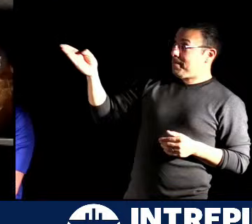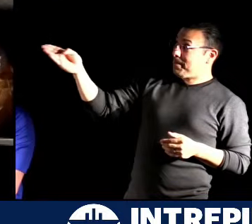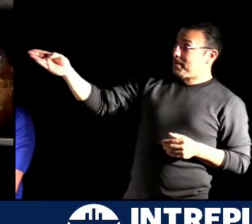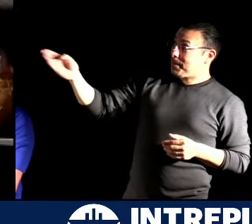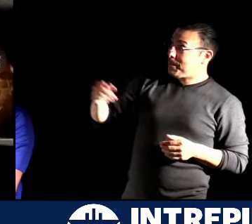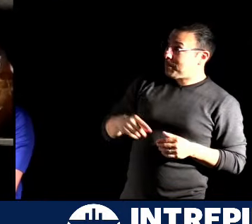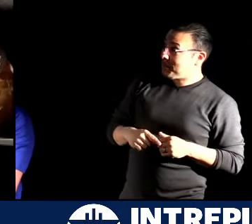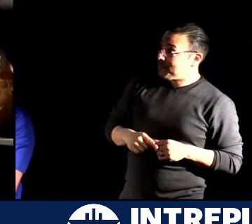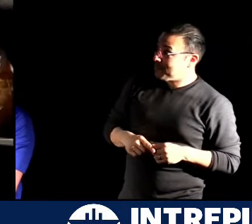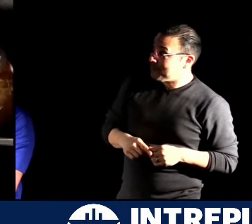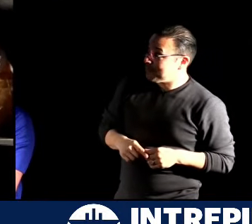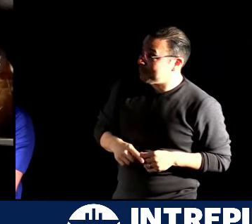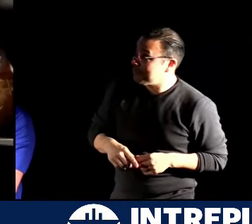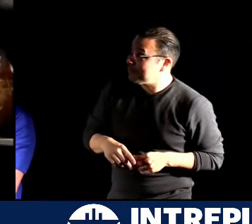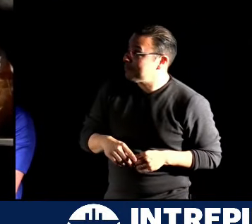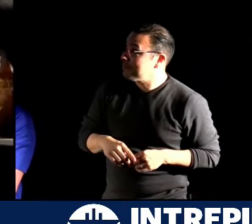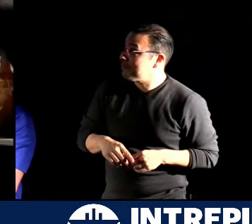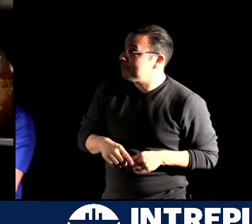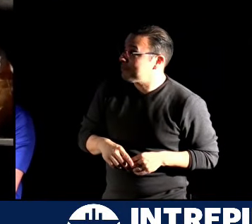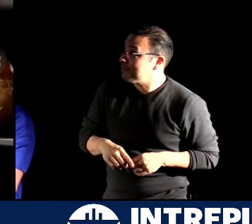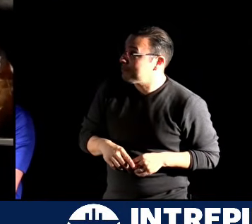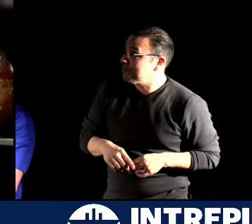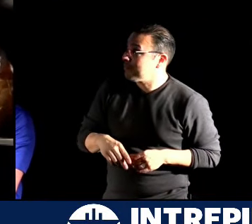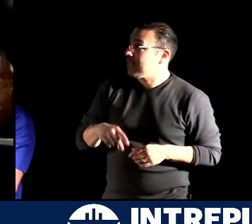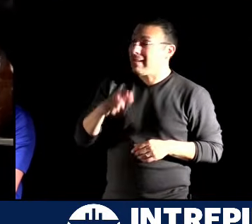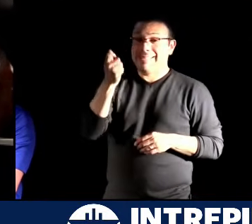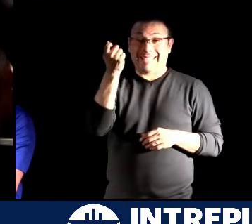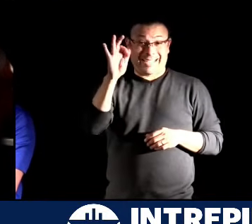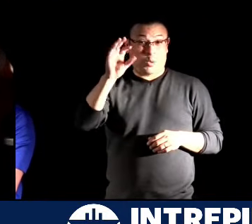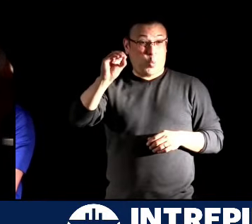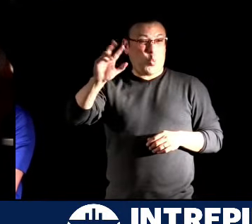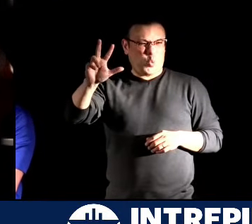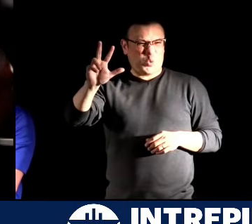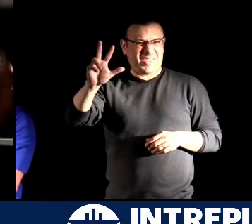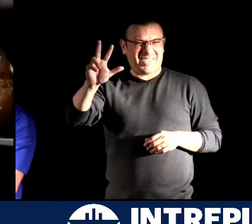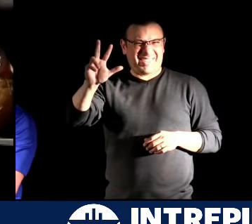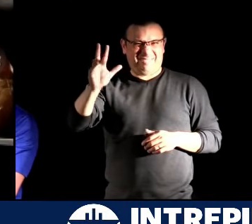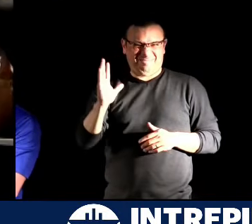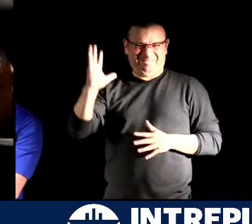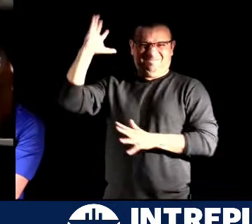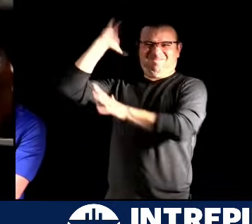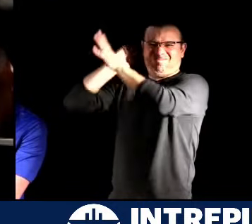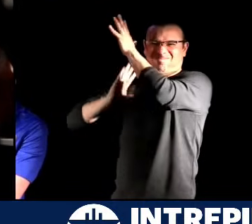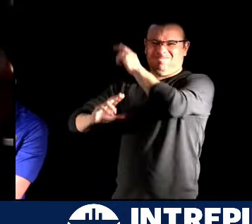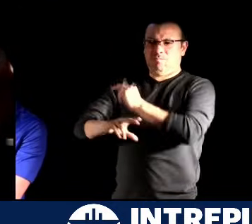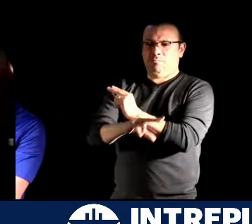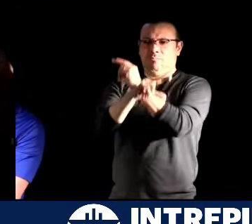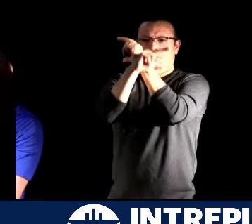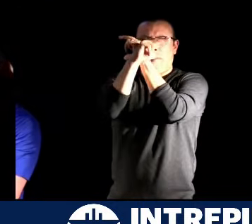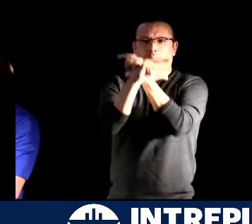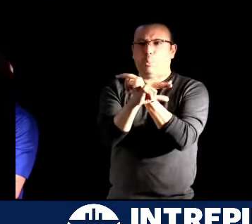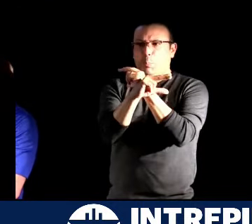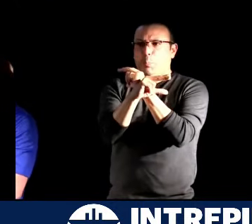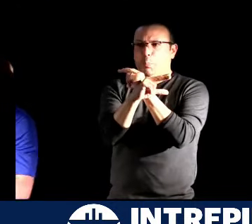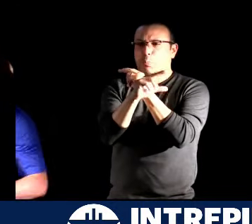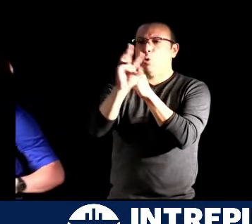About 120 years ago, the Wright brothers realized the very first human